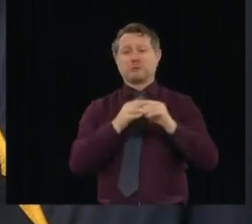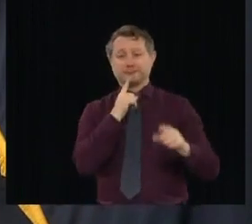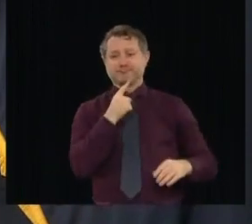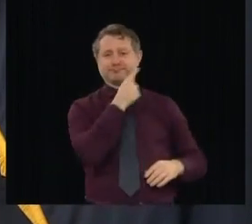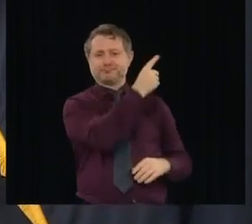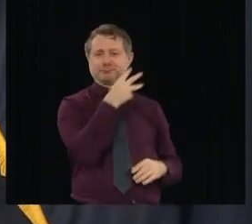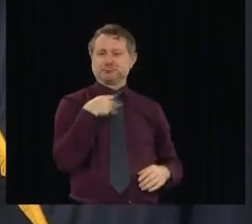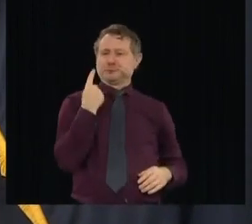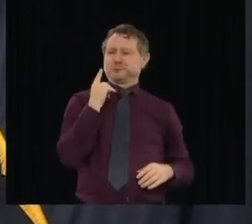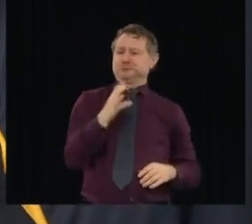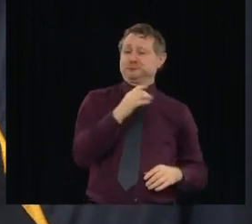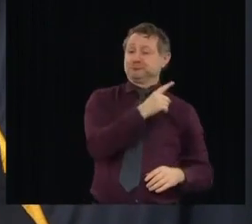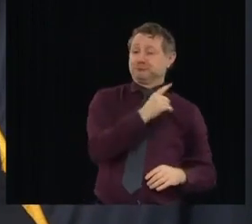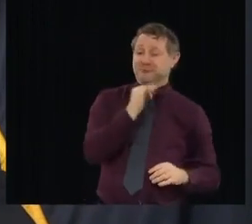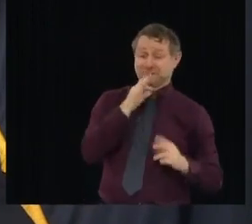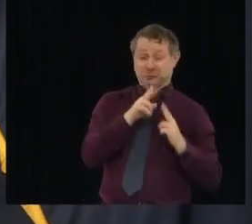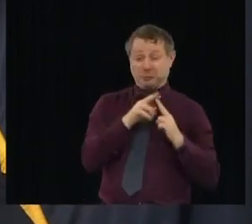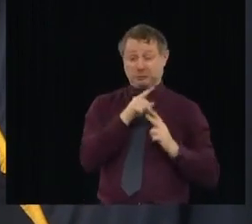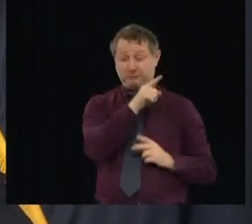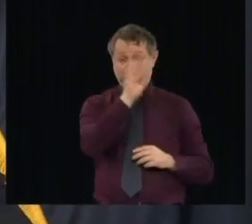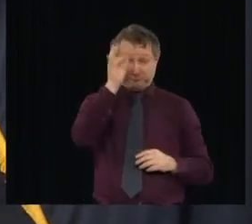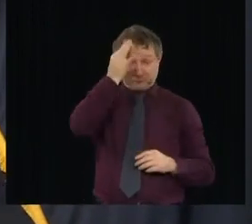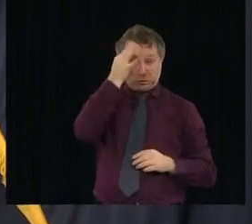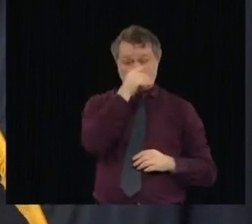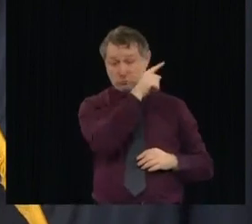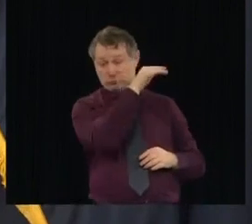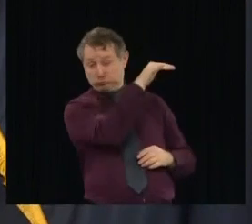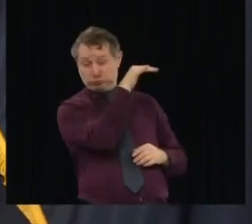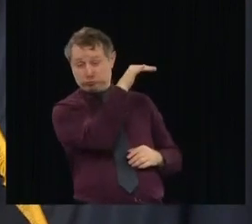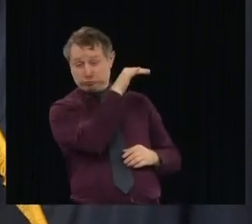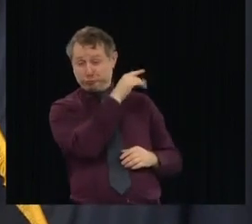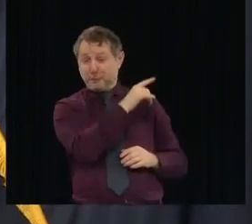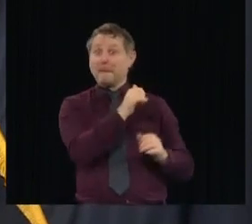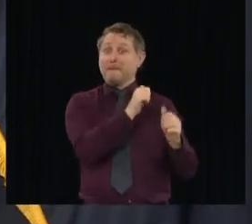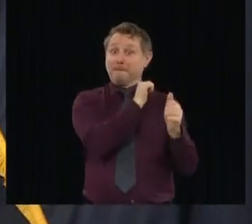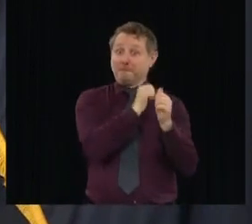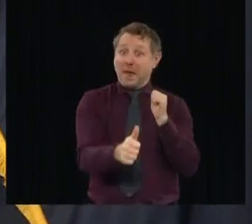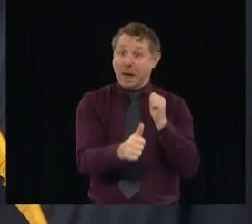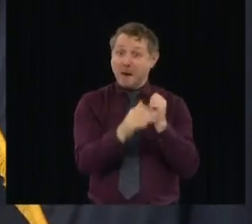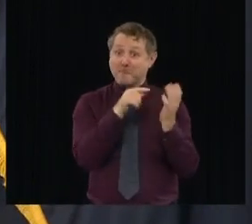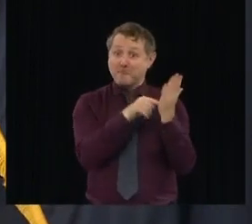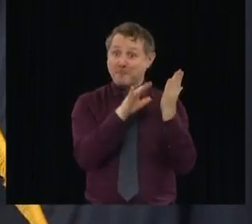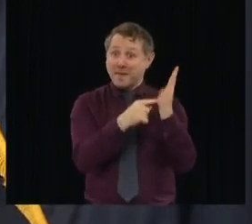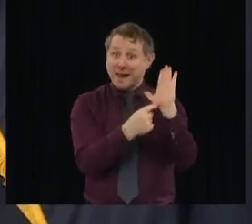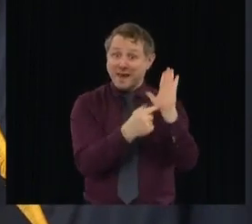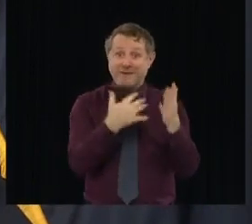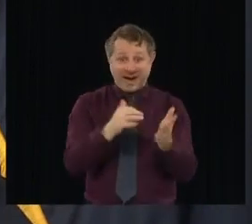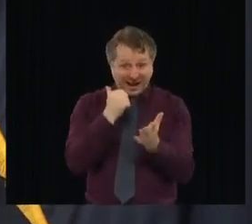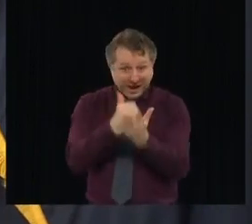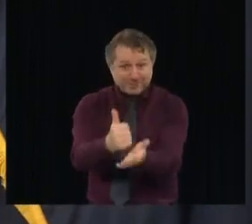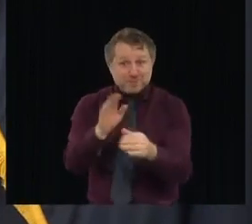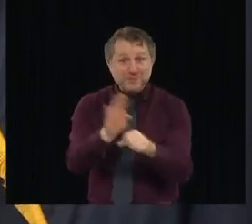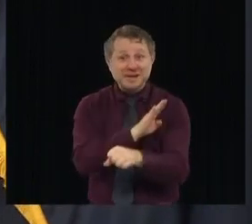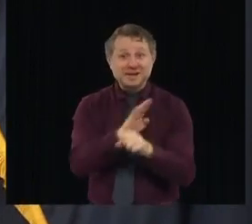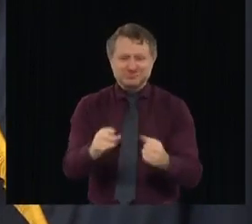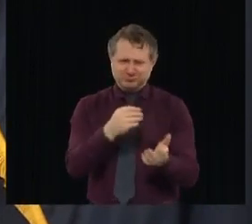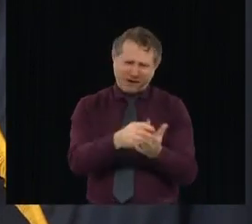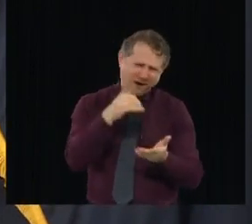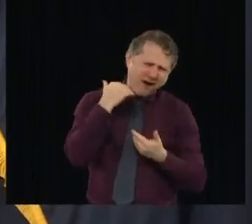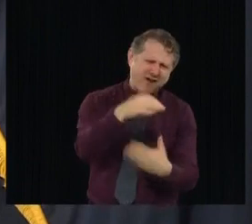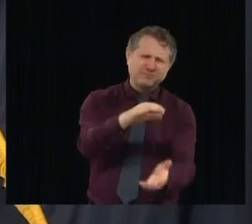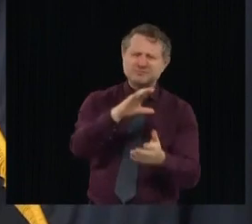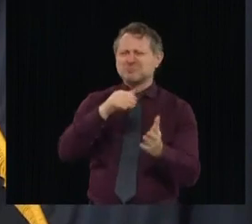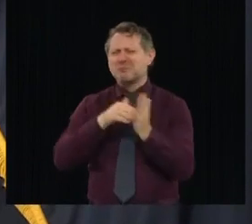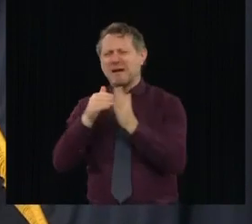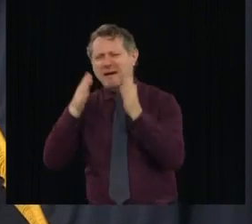federal officials who passed the bill to take care of businesses, passed the bill to take care of millionaires, passed the bill